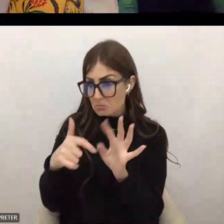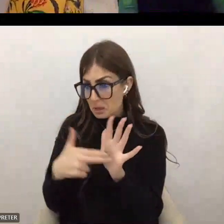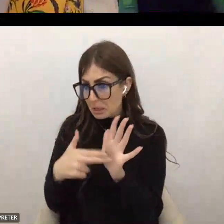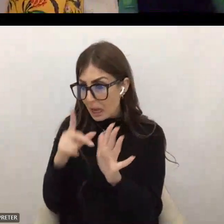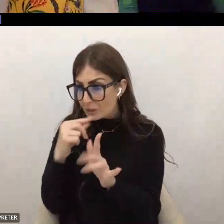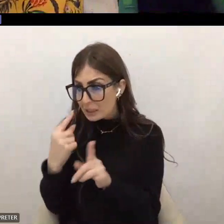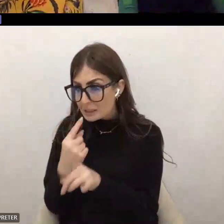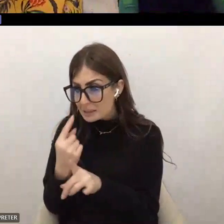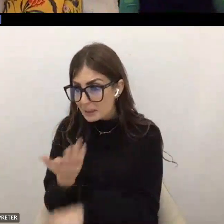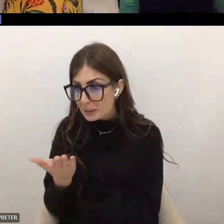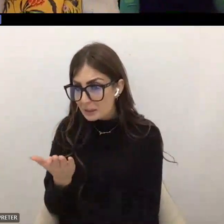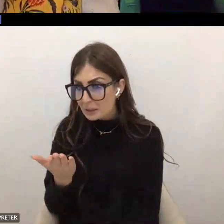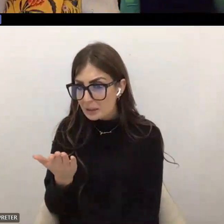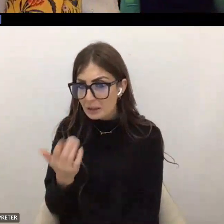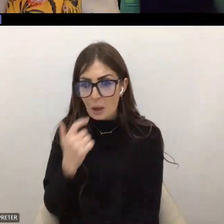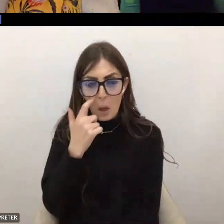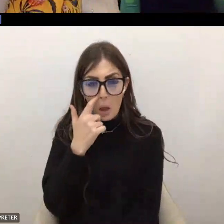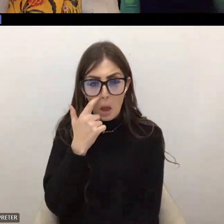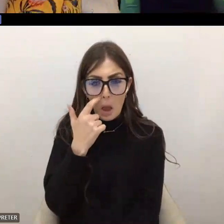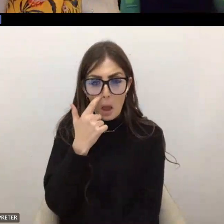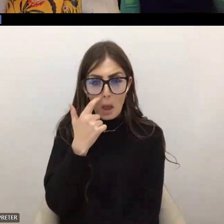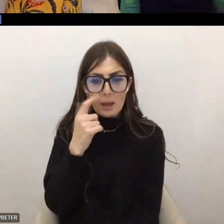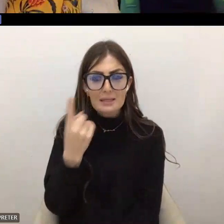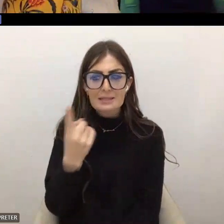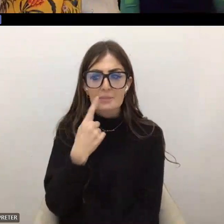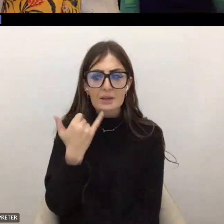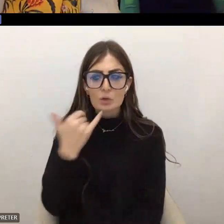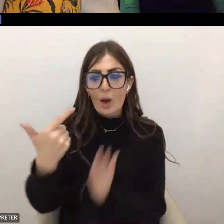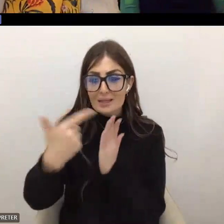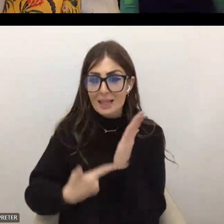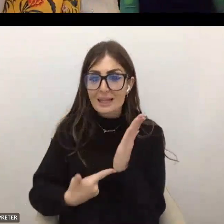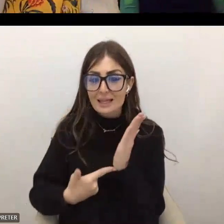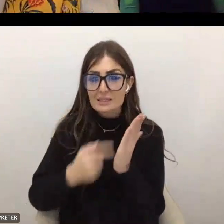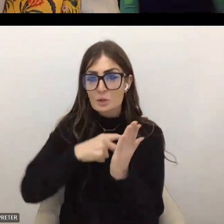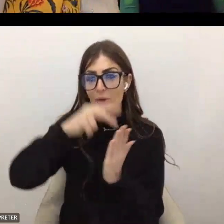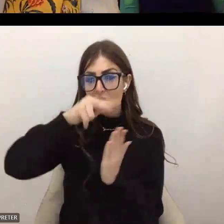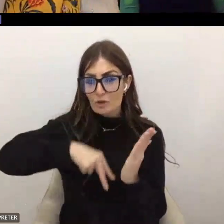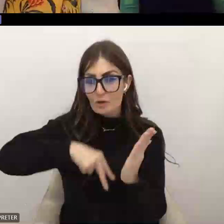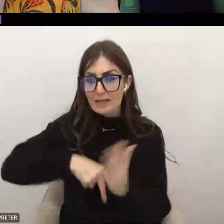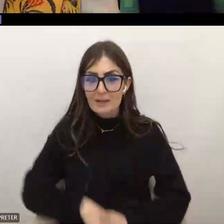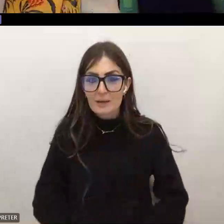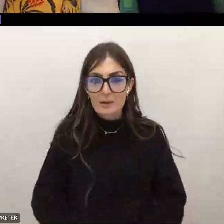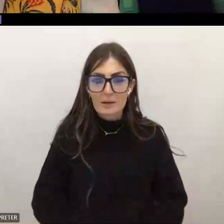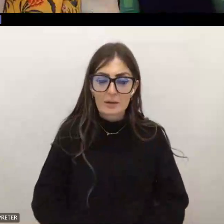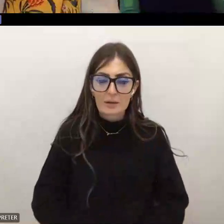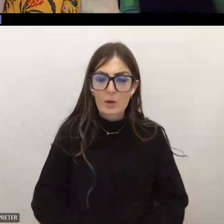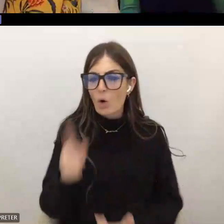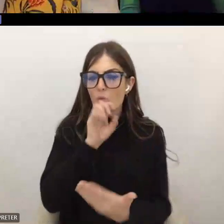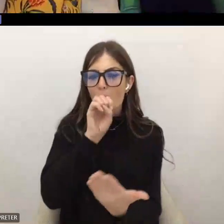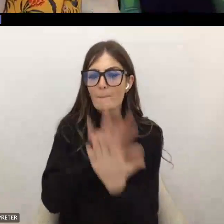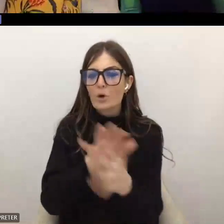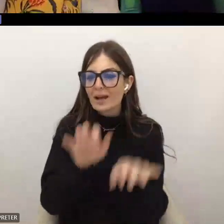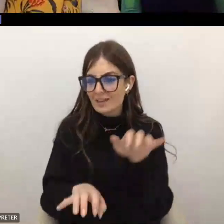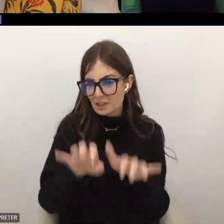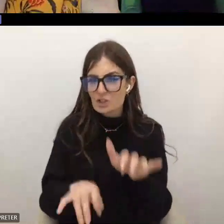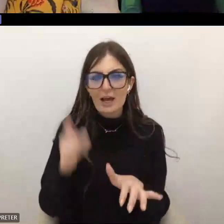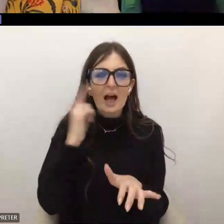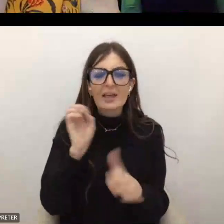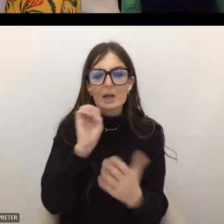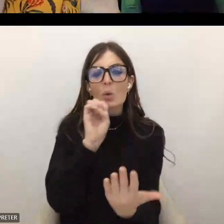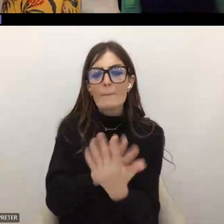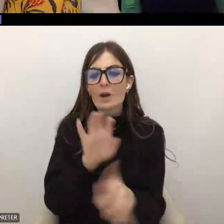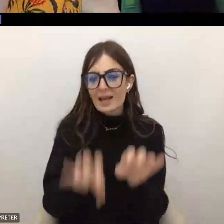that. If somebody in the call has the list, we can read them out. Yeah. I'll put it up into the chat, Brianna. We can put it,